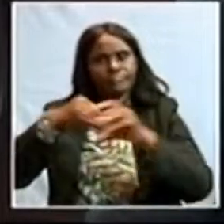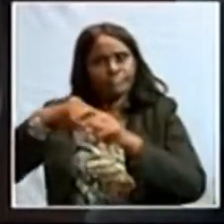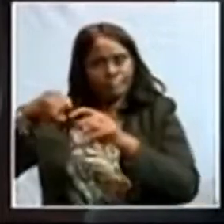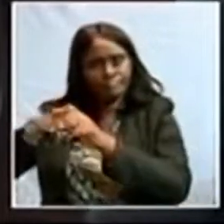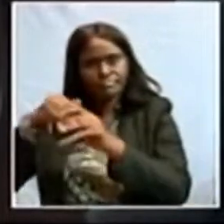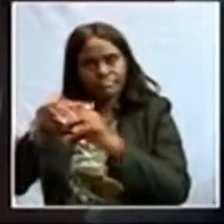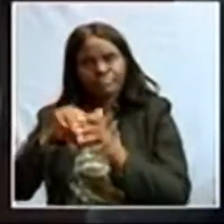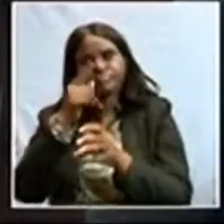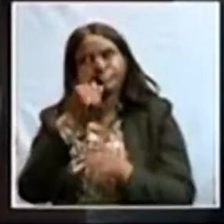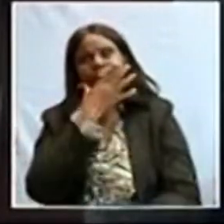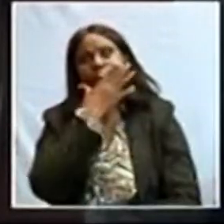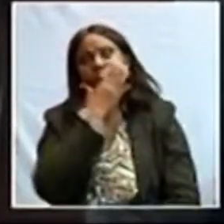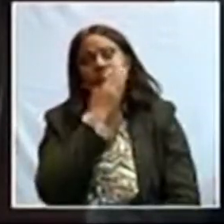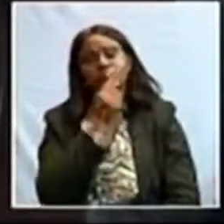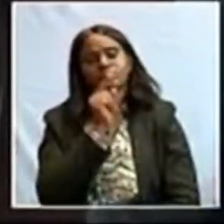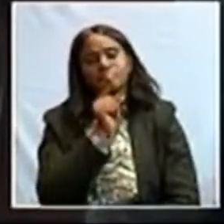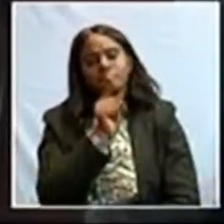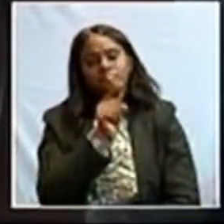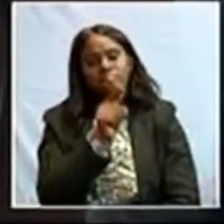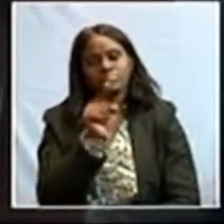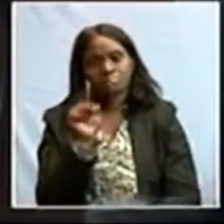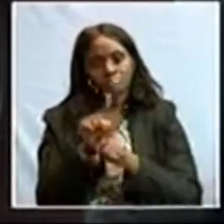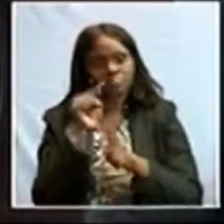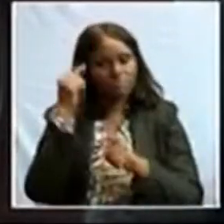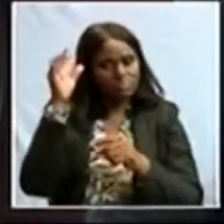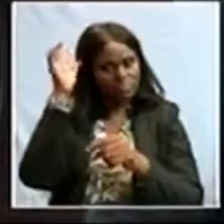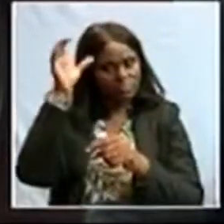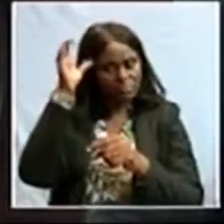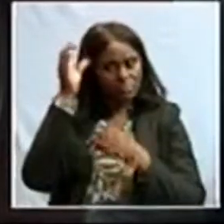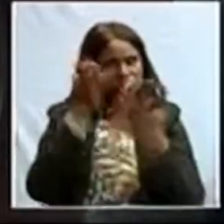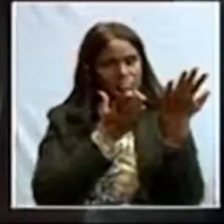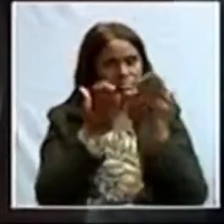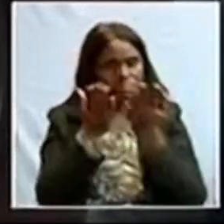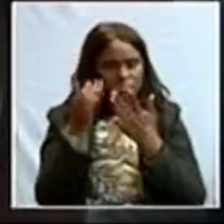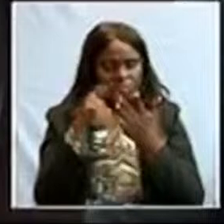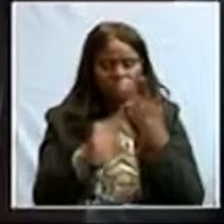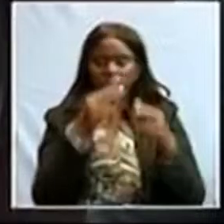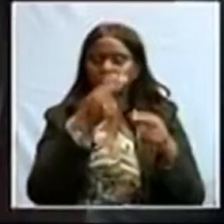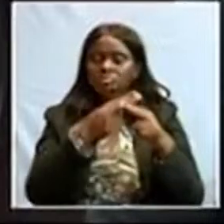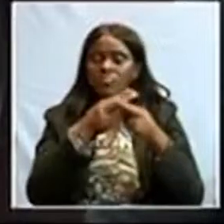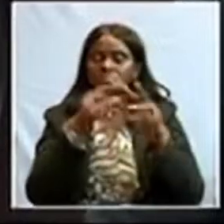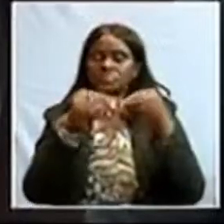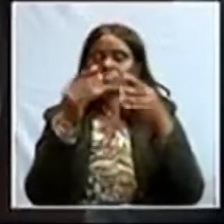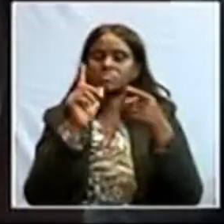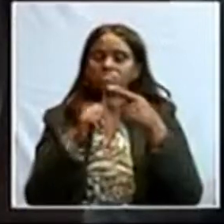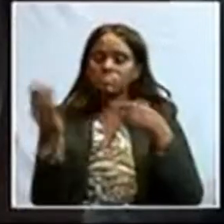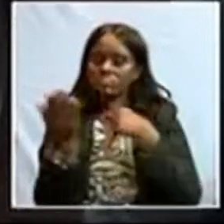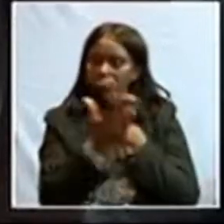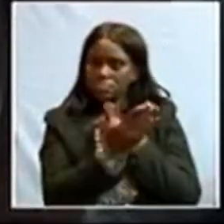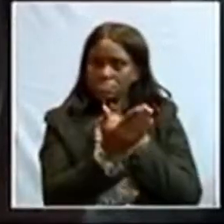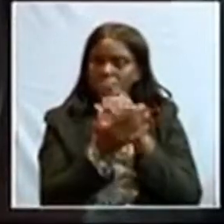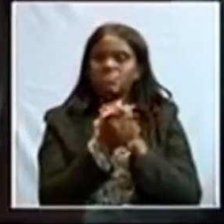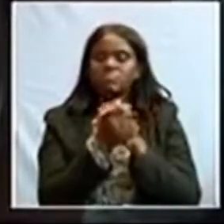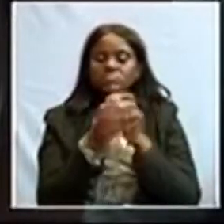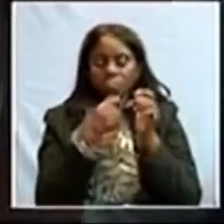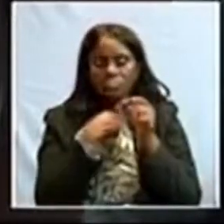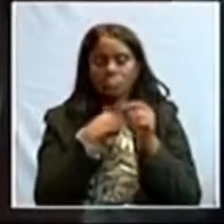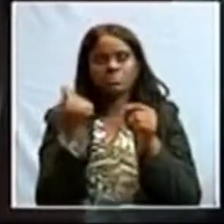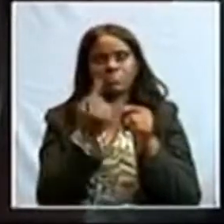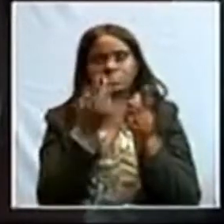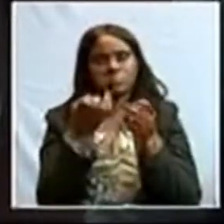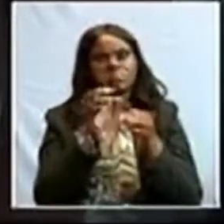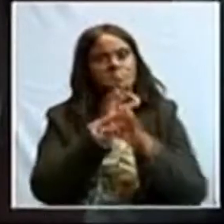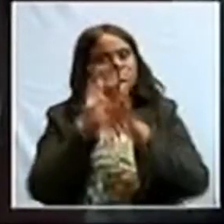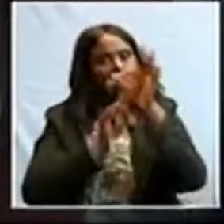one commission, be it Civil Service Commission, whatever the name they will give to it. I want to put to you, don't